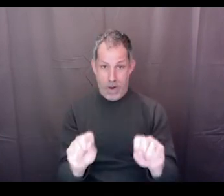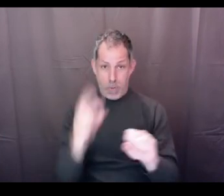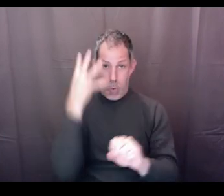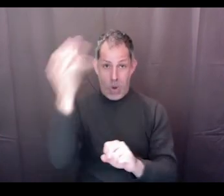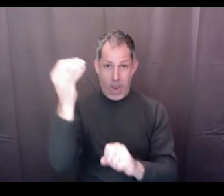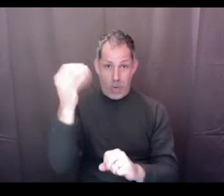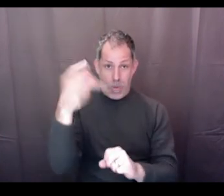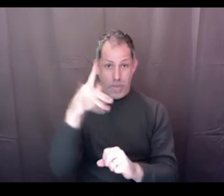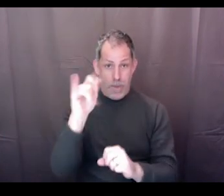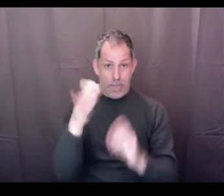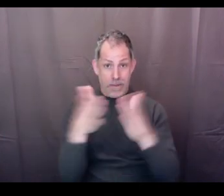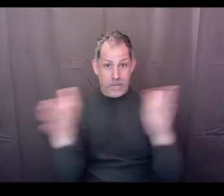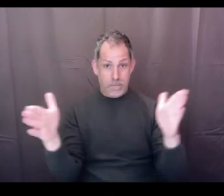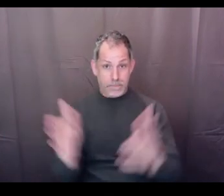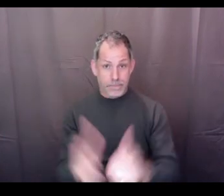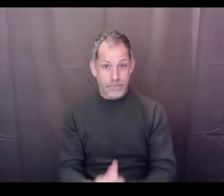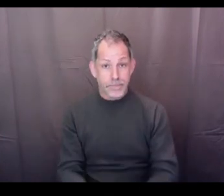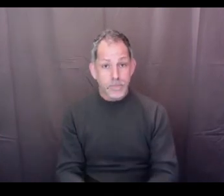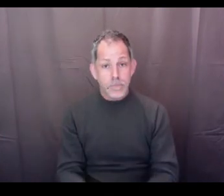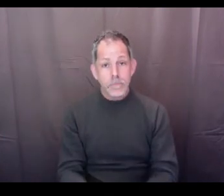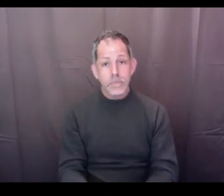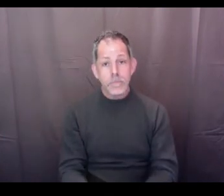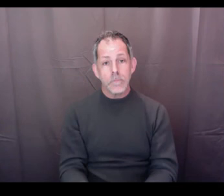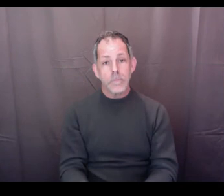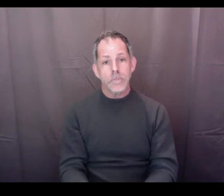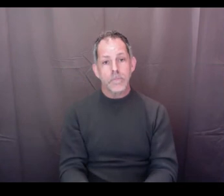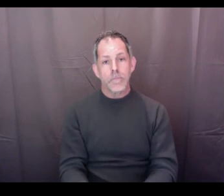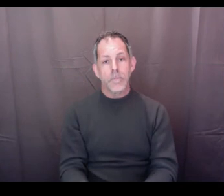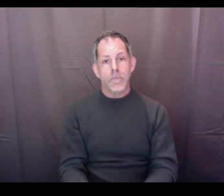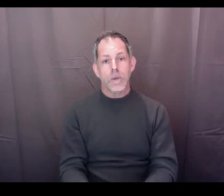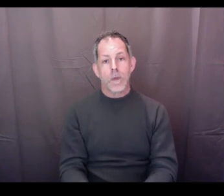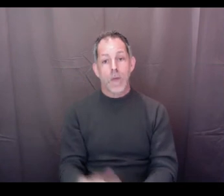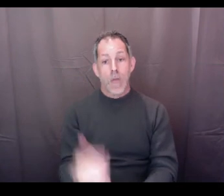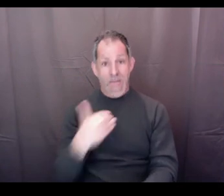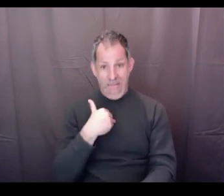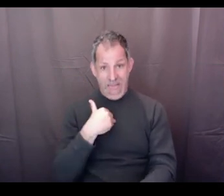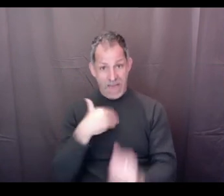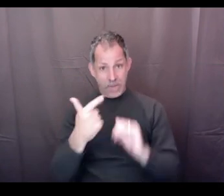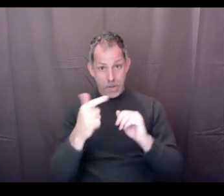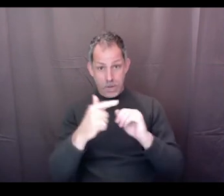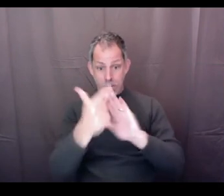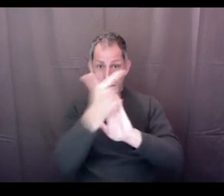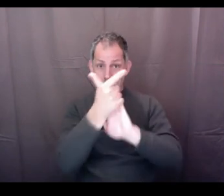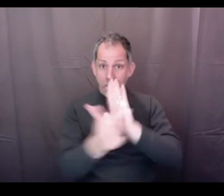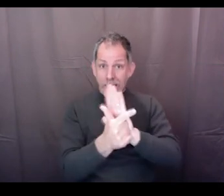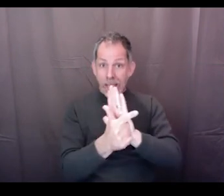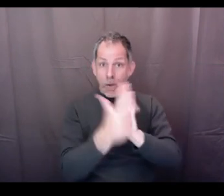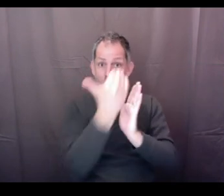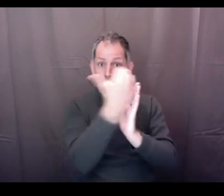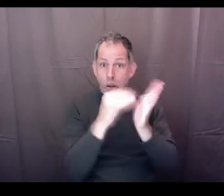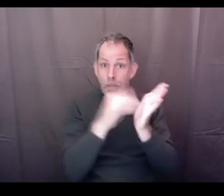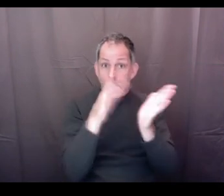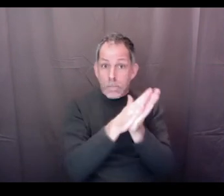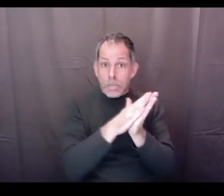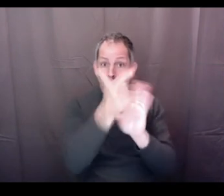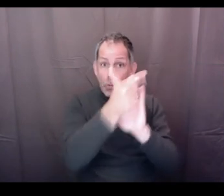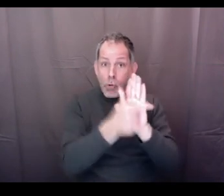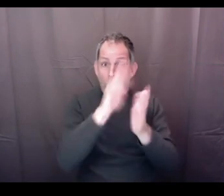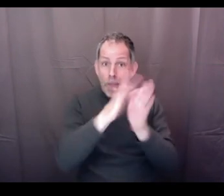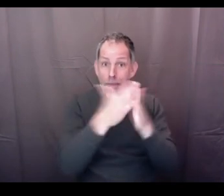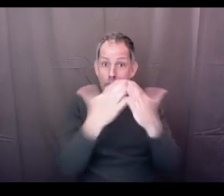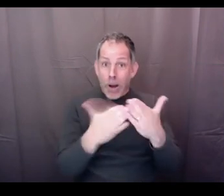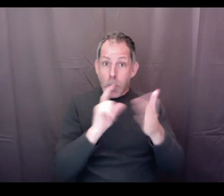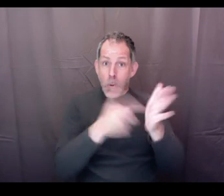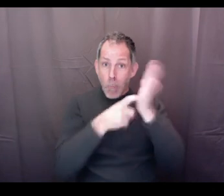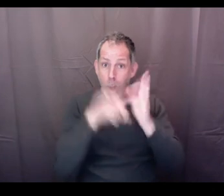I'm hoping for the same outcome. So at the current time, we have no formal legal public process in